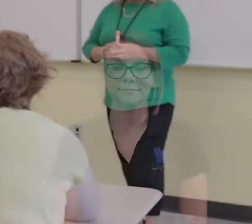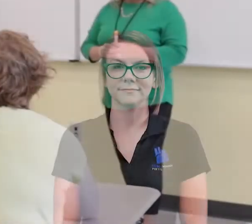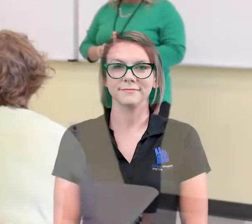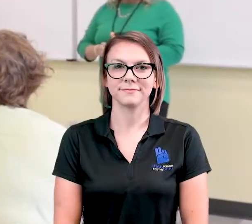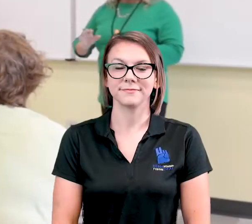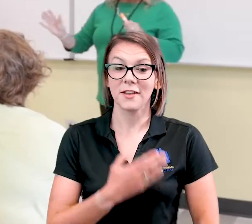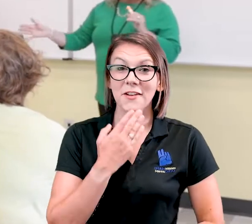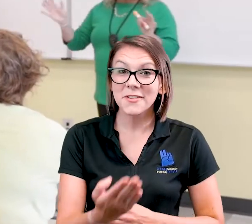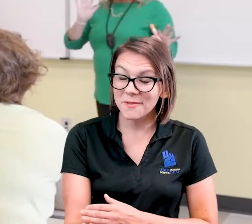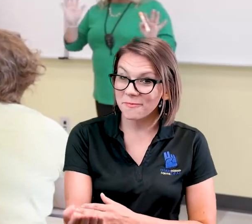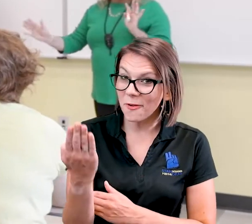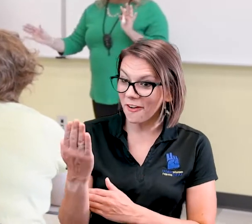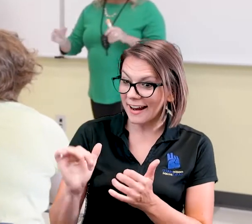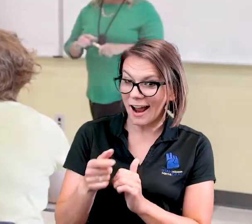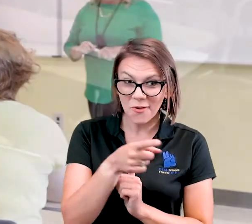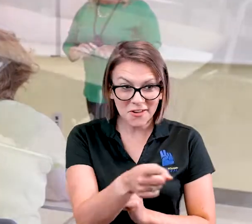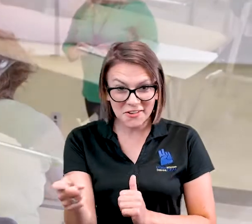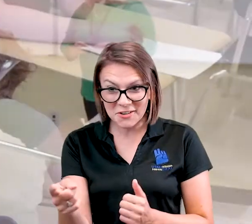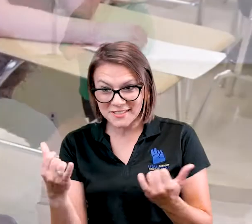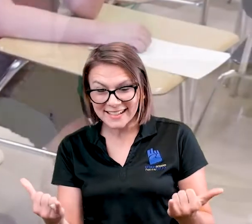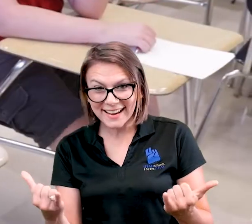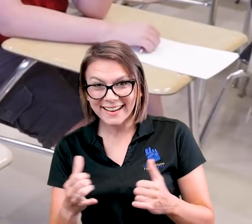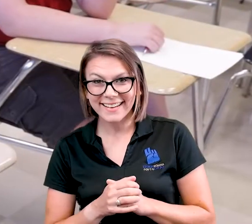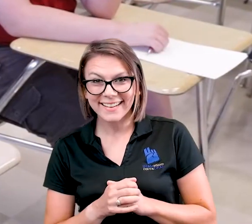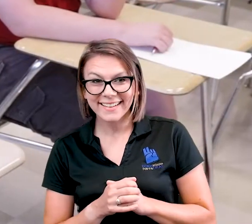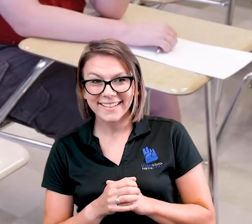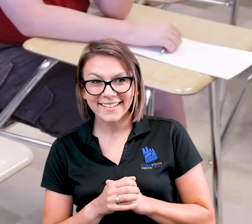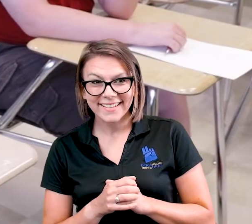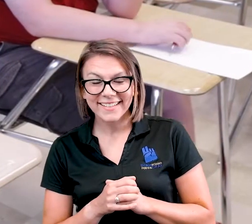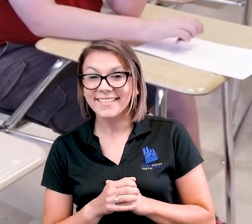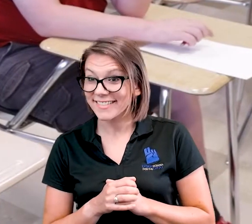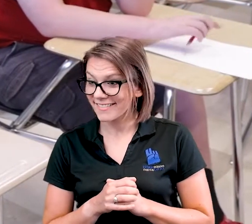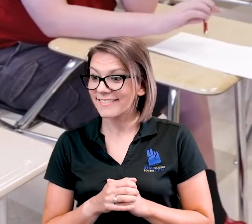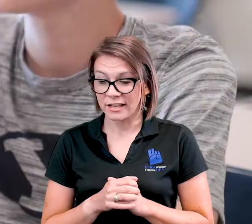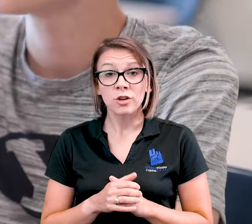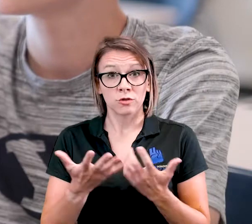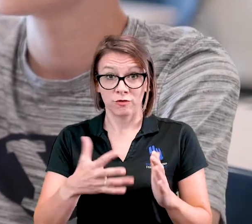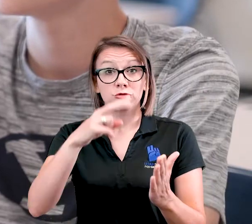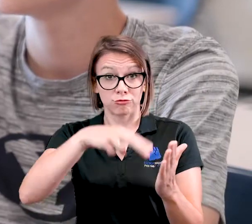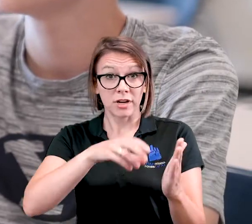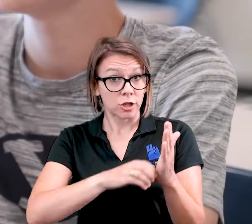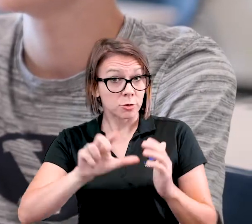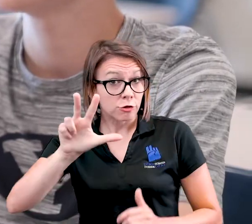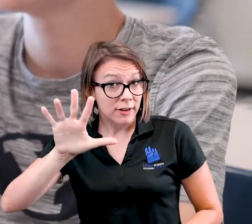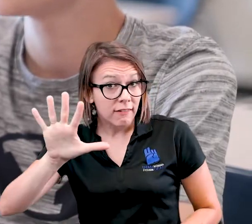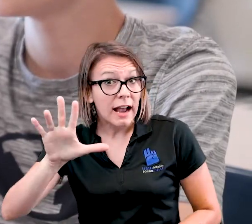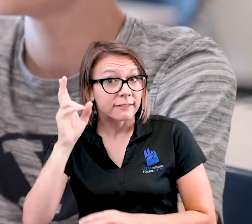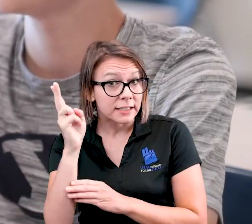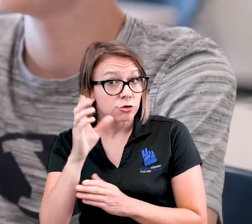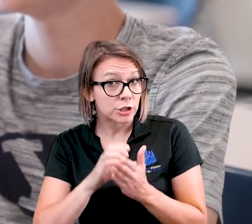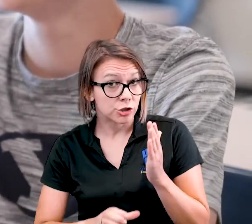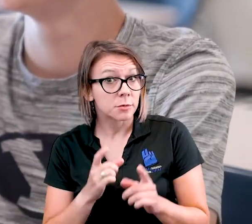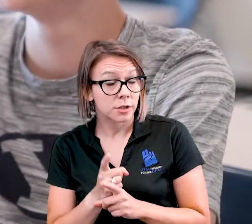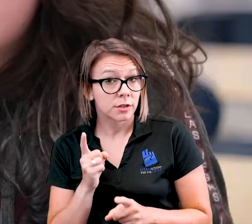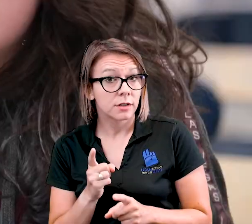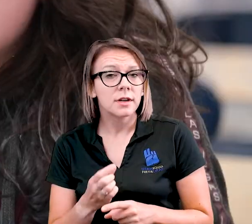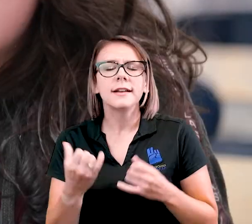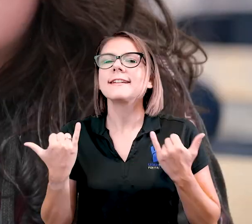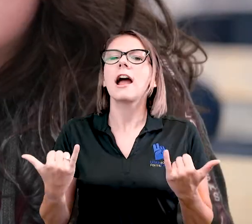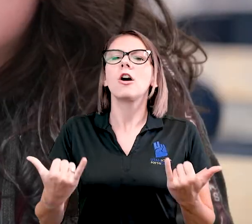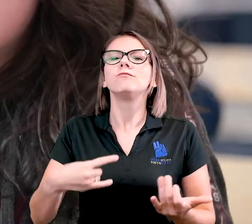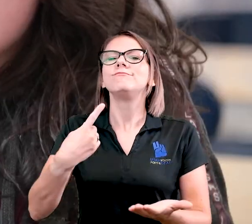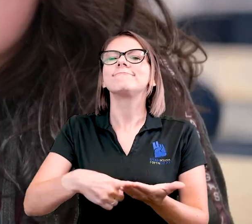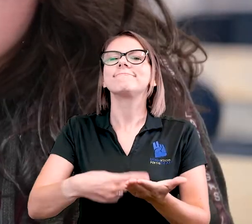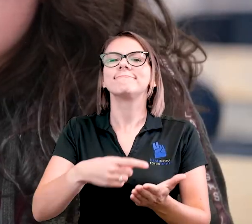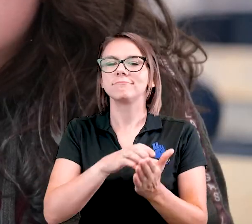Good morning. How are you guys today? Everyone read chapter 35 in U.S. history. So let's talk about